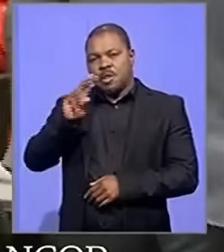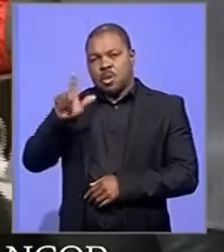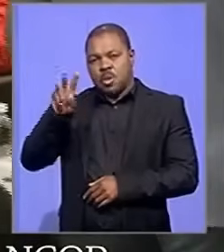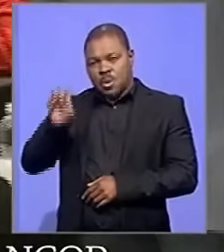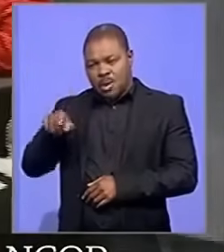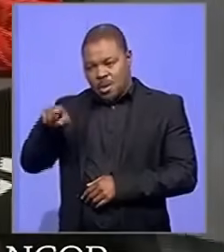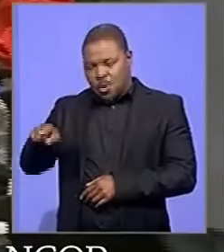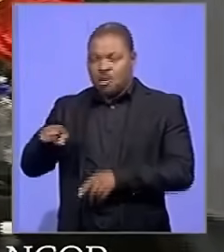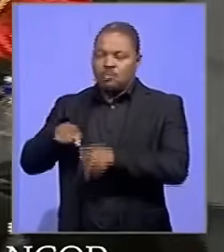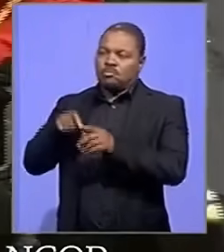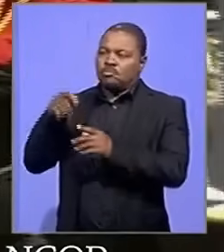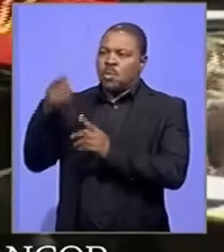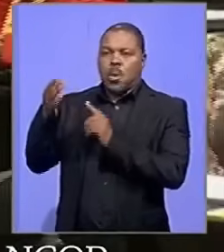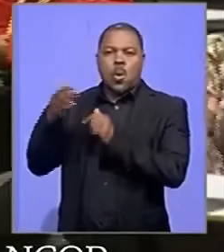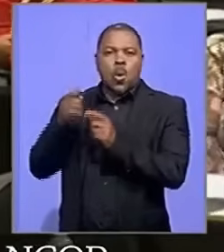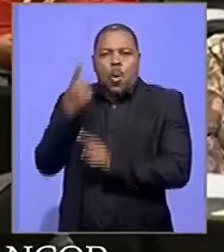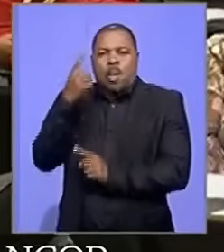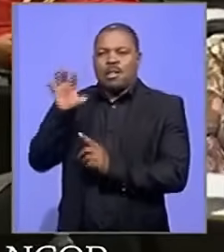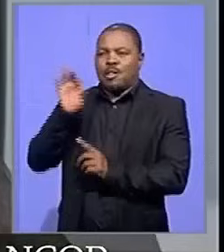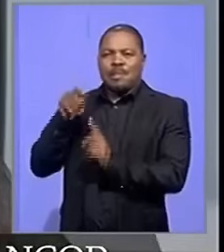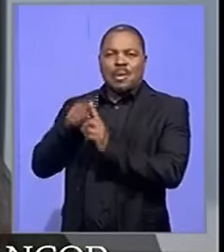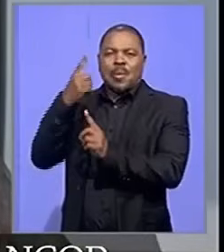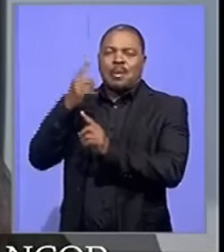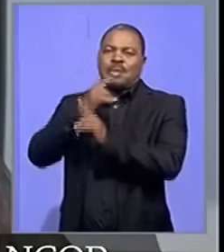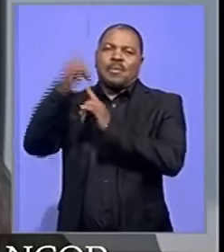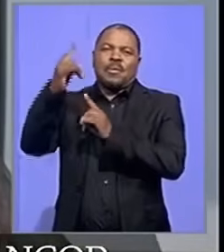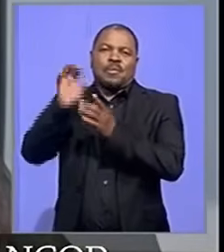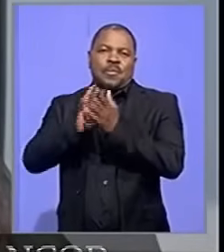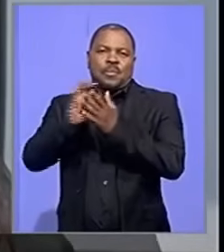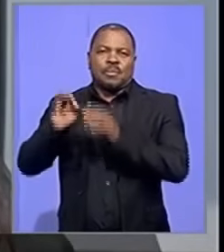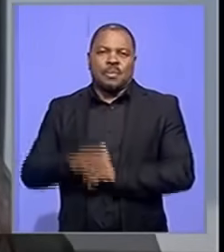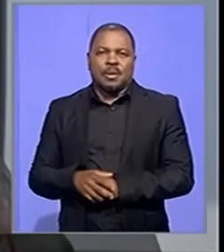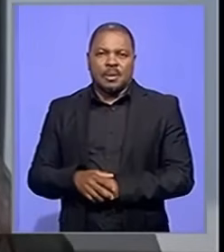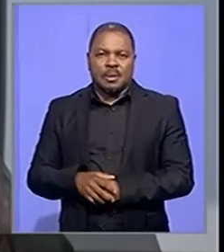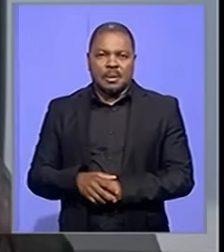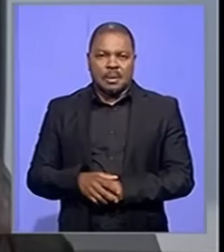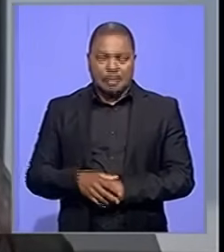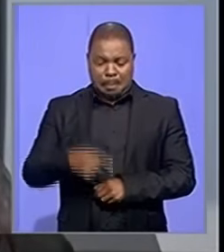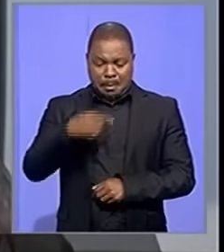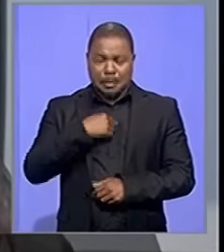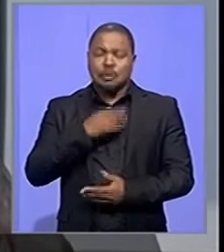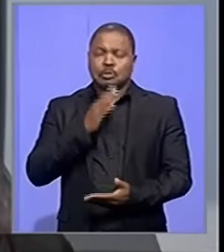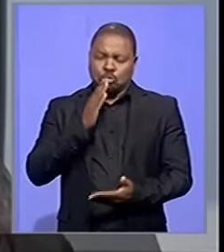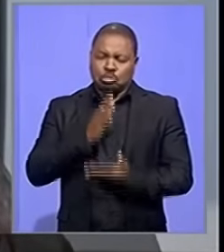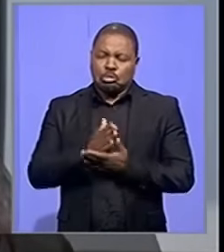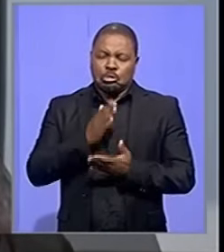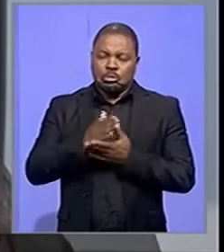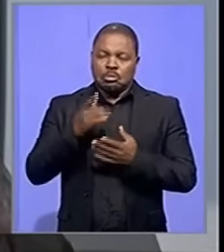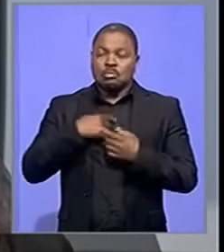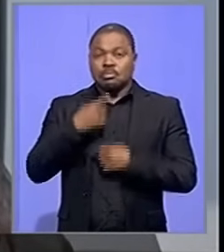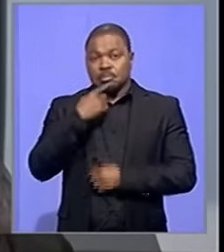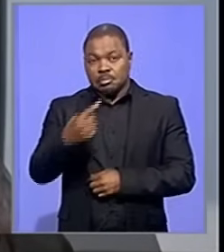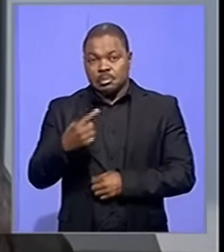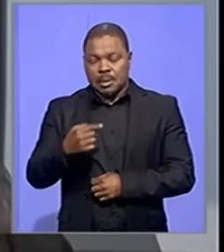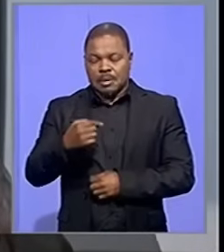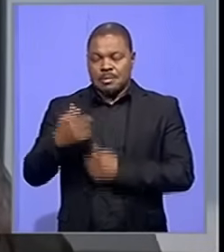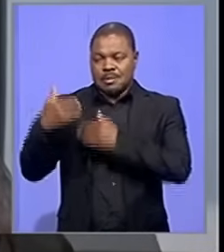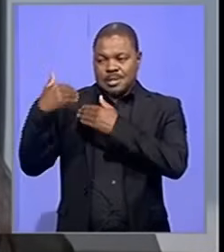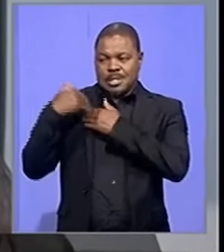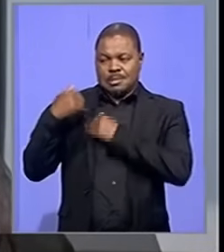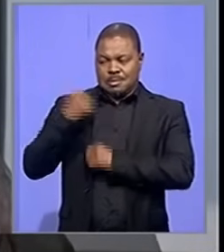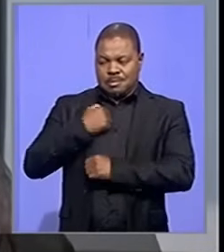modulasetulo ntle le pophegišo. I would like to give you my assurance that I will execute my